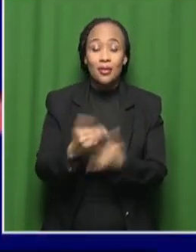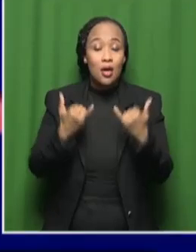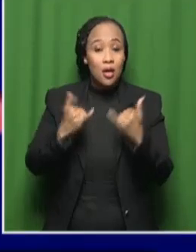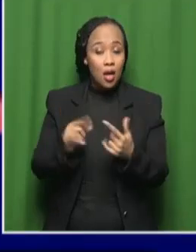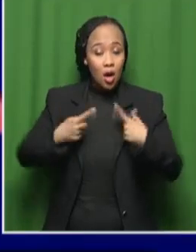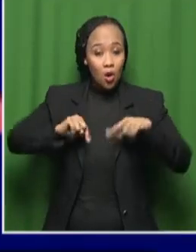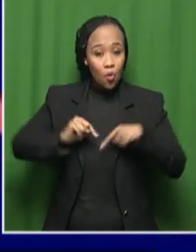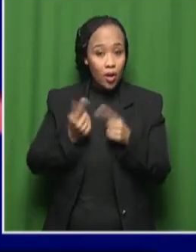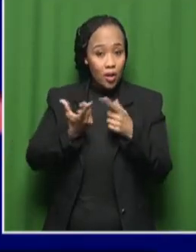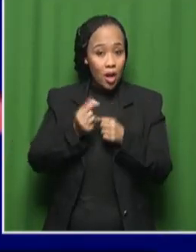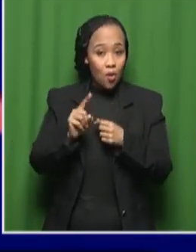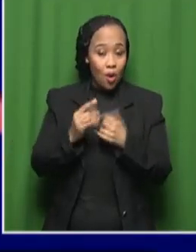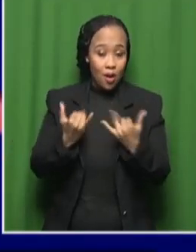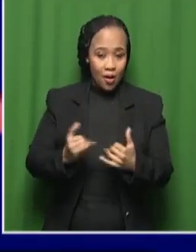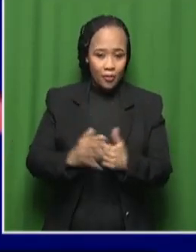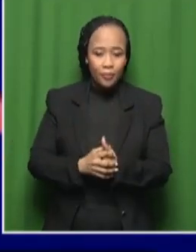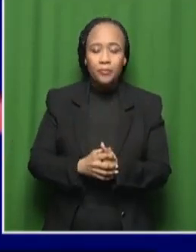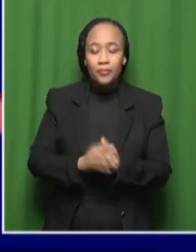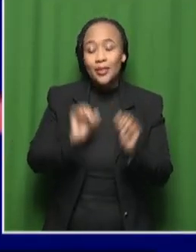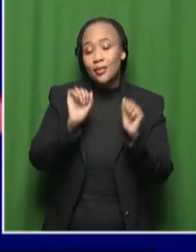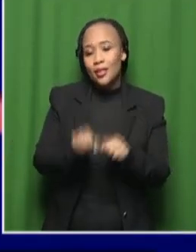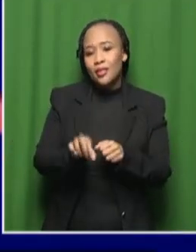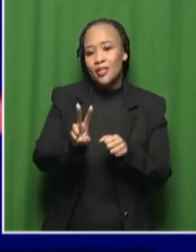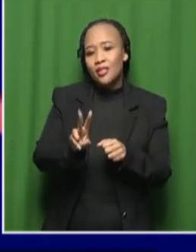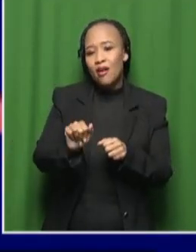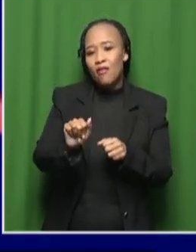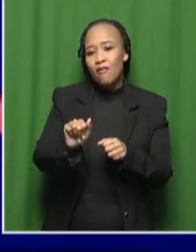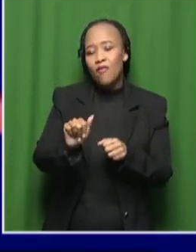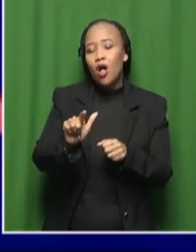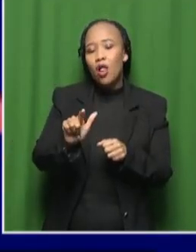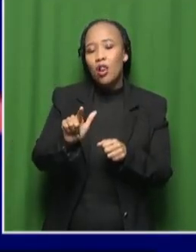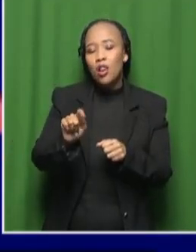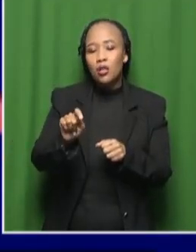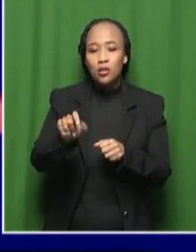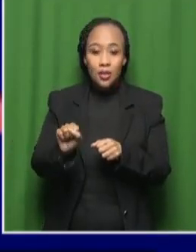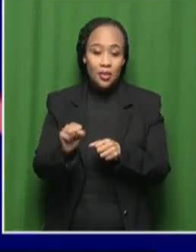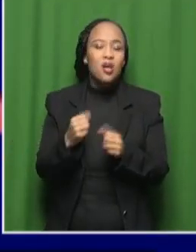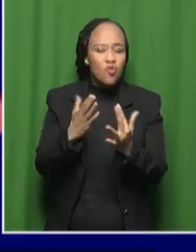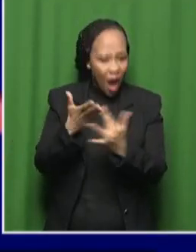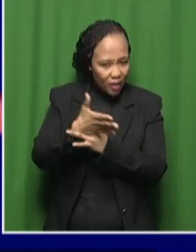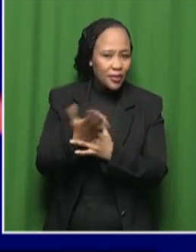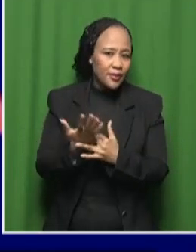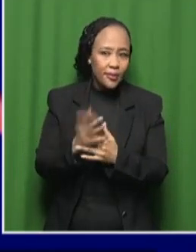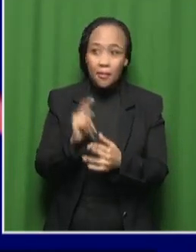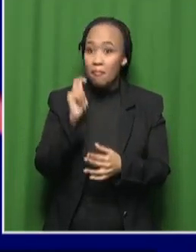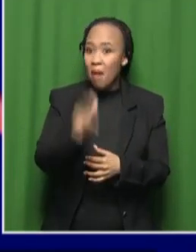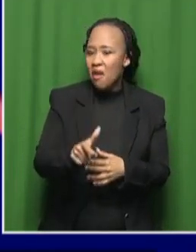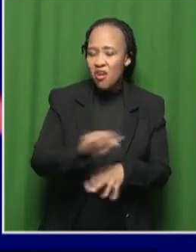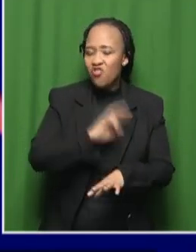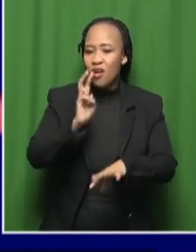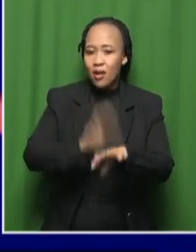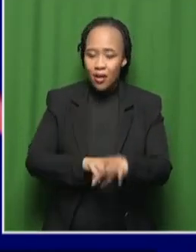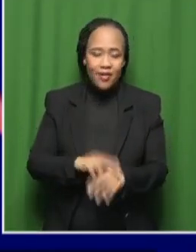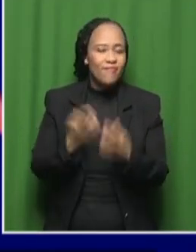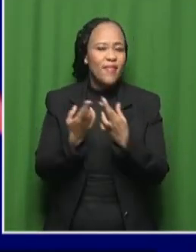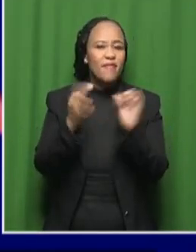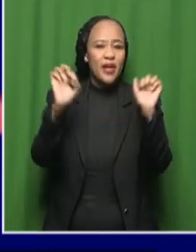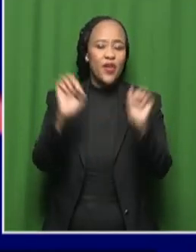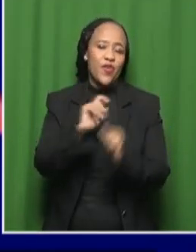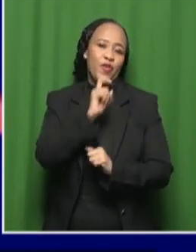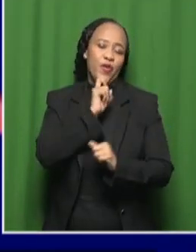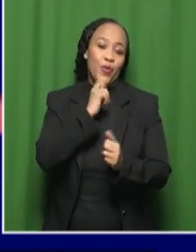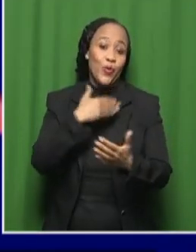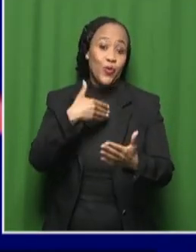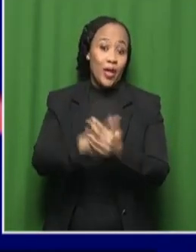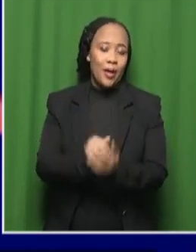now is a vault that you can access, and you access it. It's at no cost. It's free to the end user. And the second value